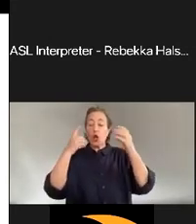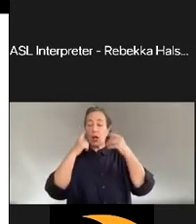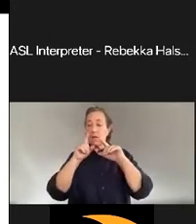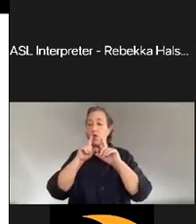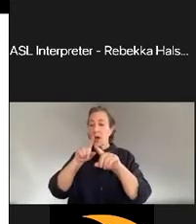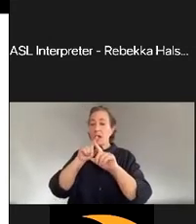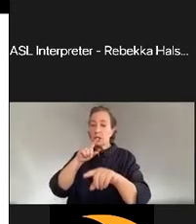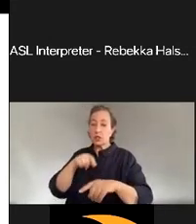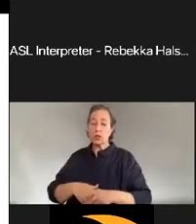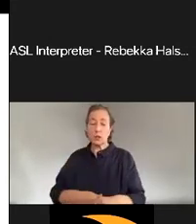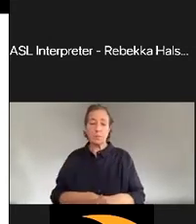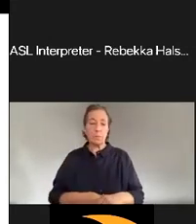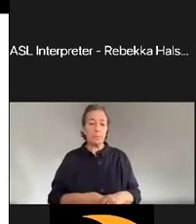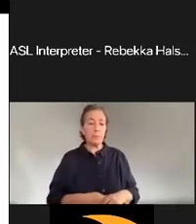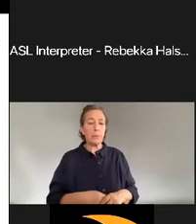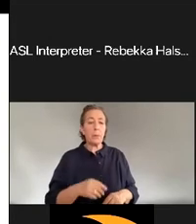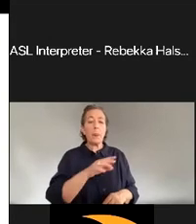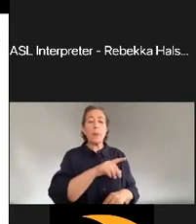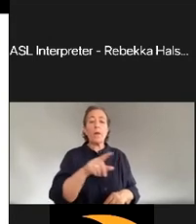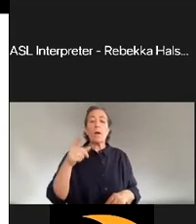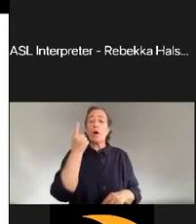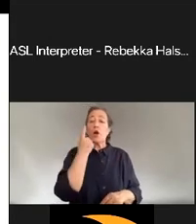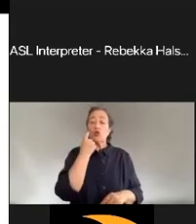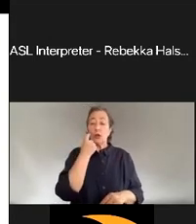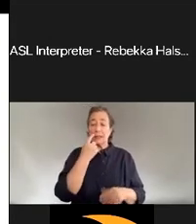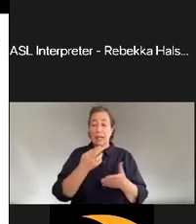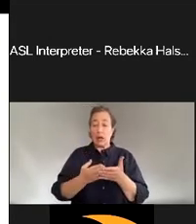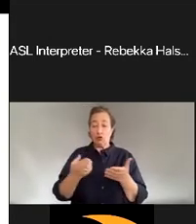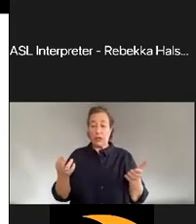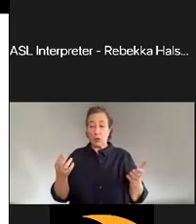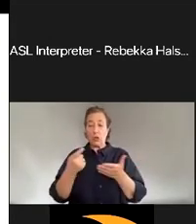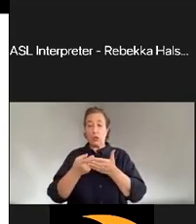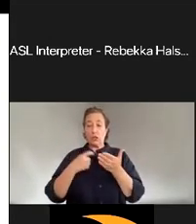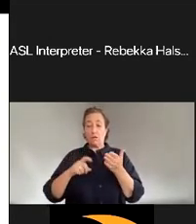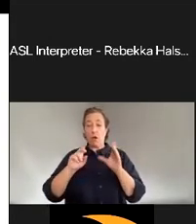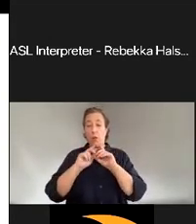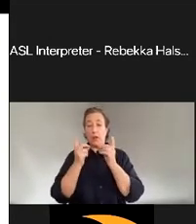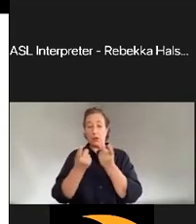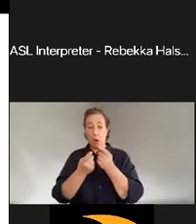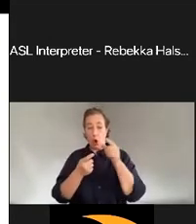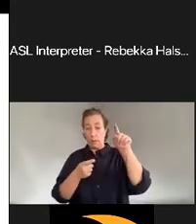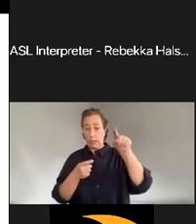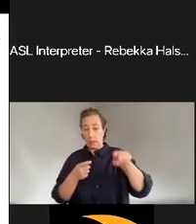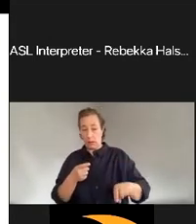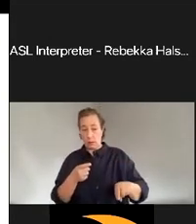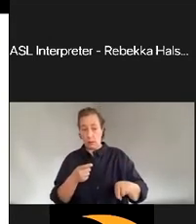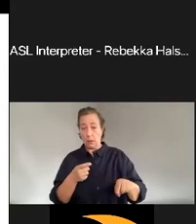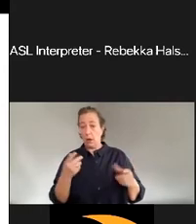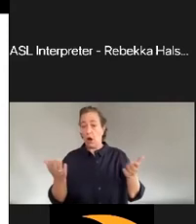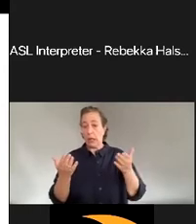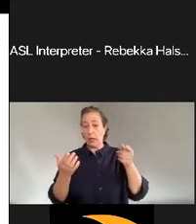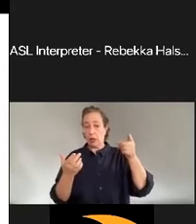more recent COVID-19 related resources that the department has issued appear on this